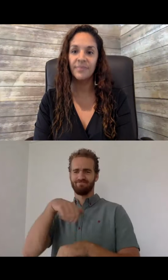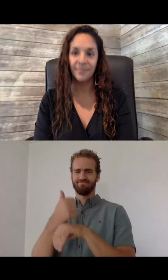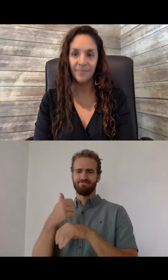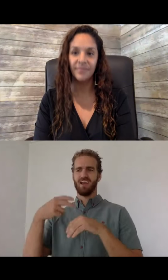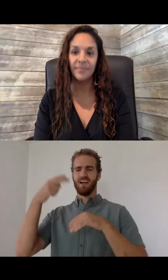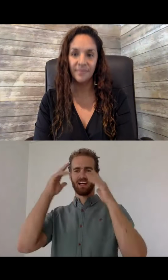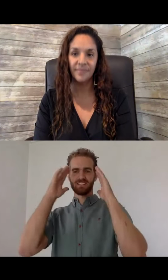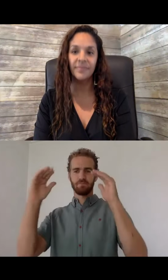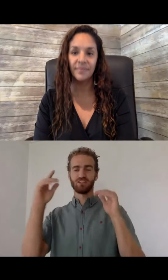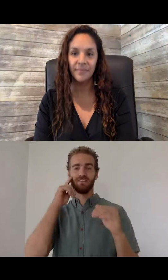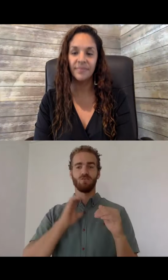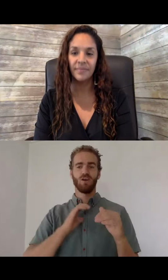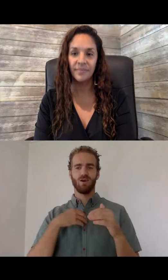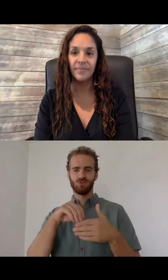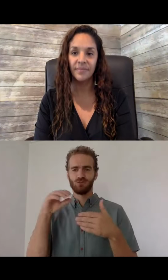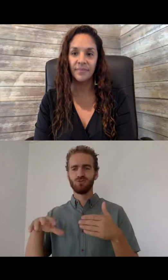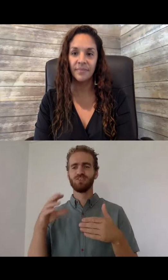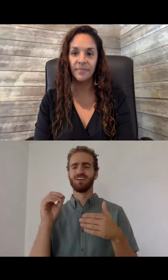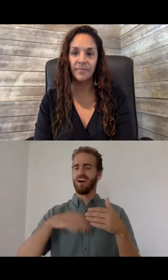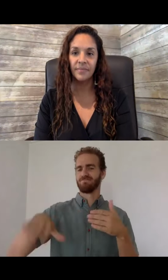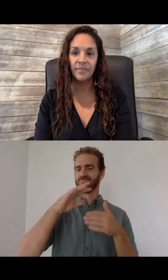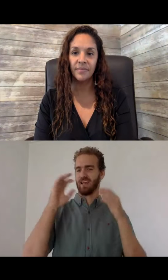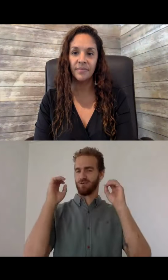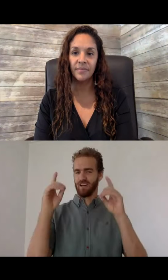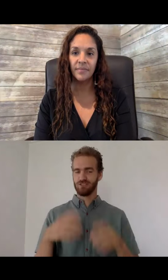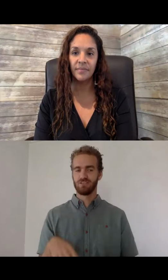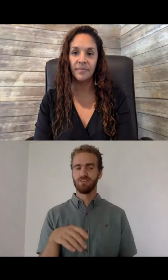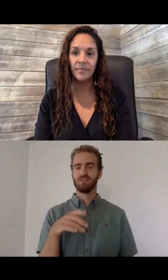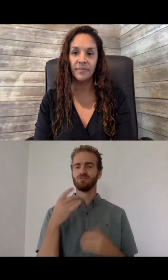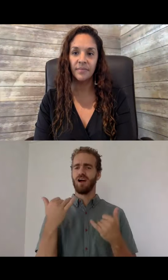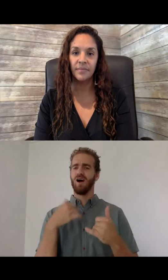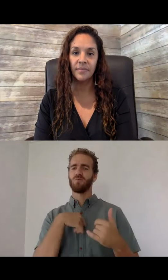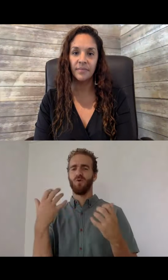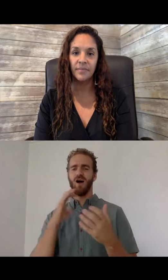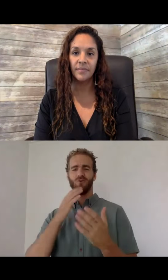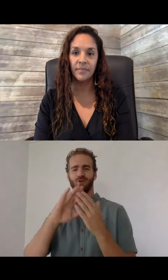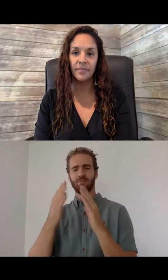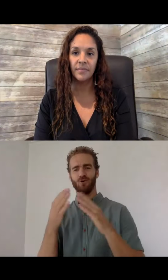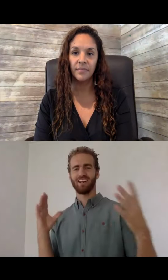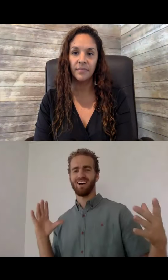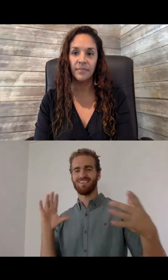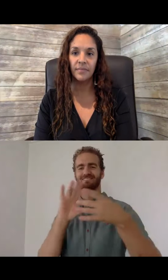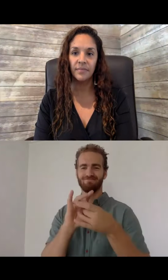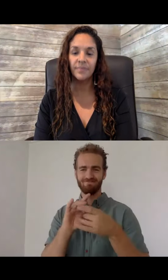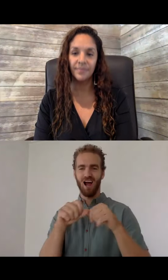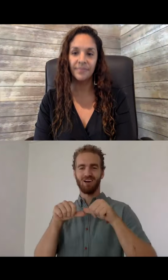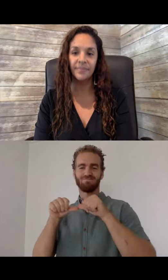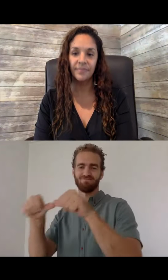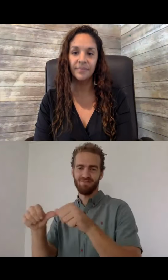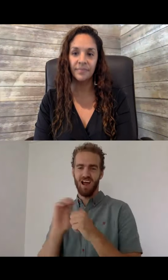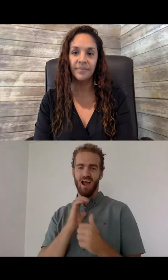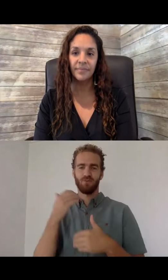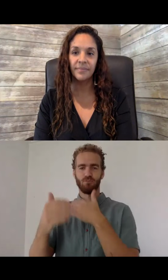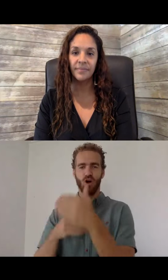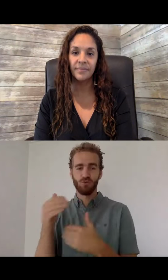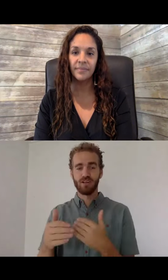We do have our classroom and our school. We do have high expectations set for our students and for their education. We want to be able